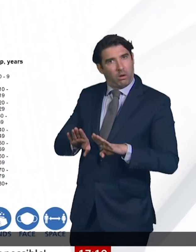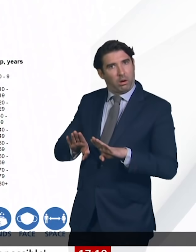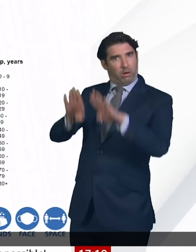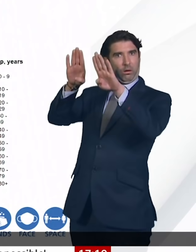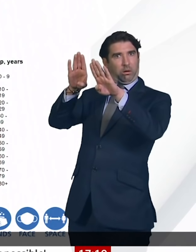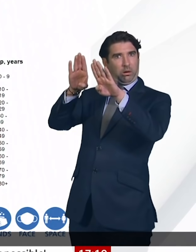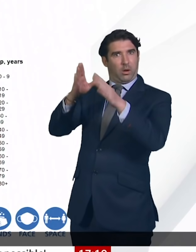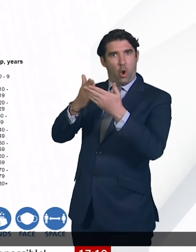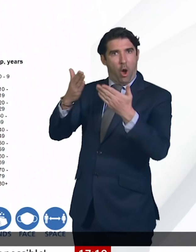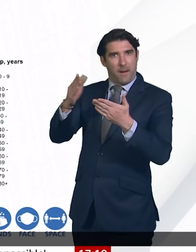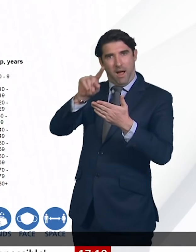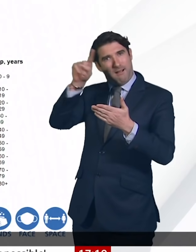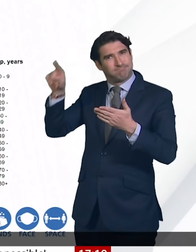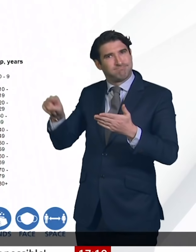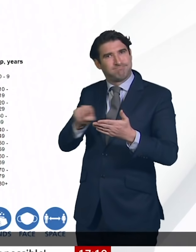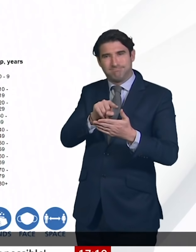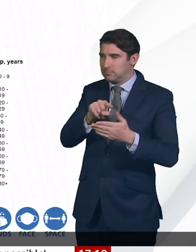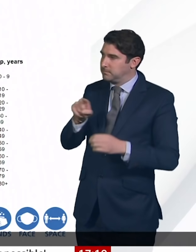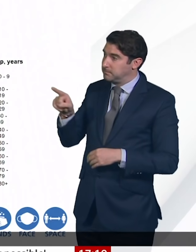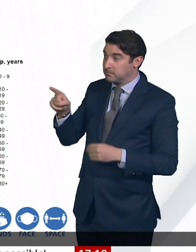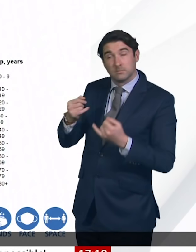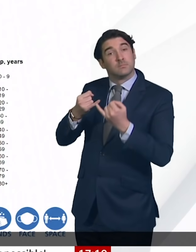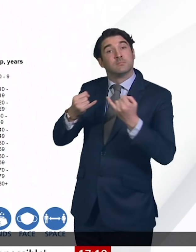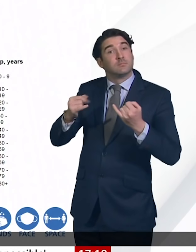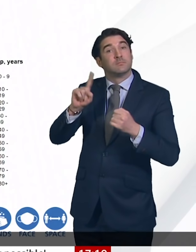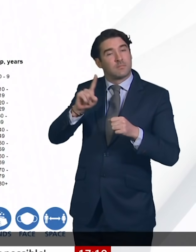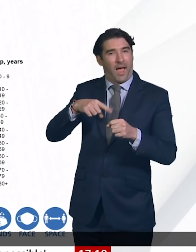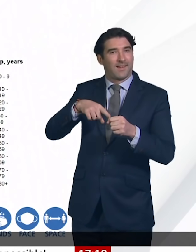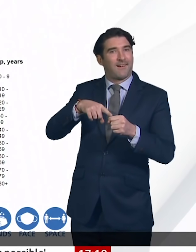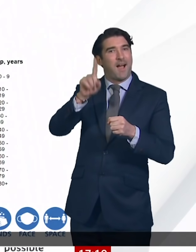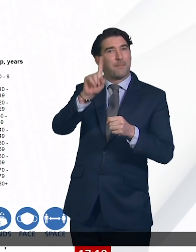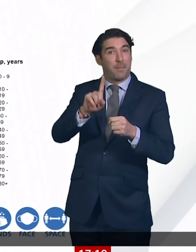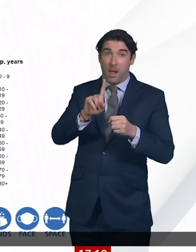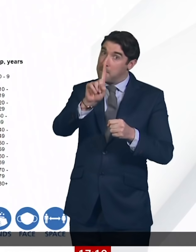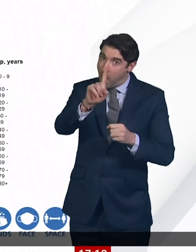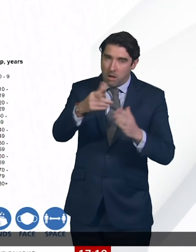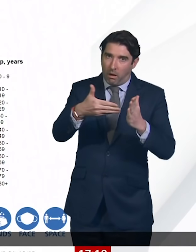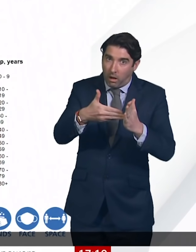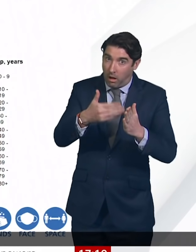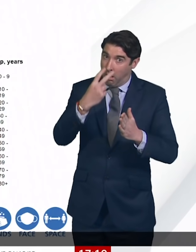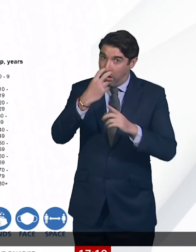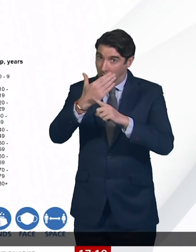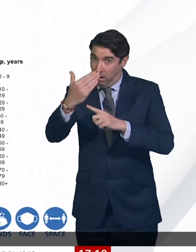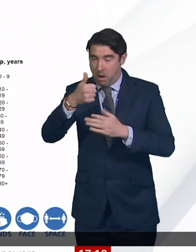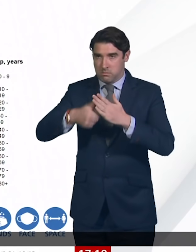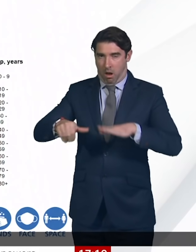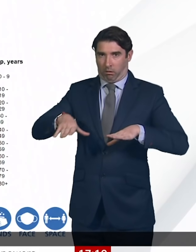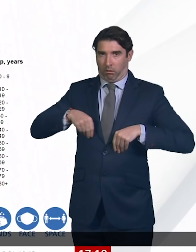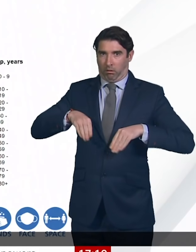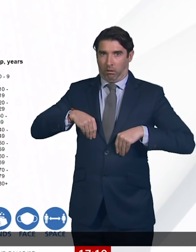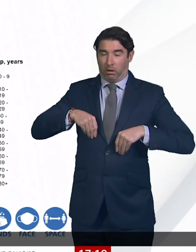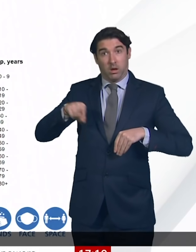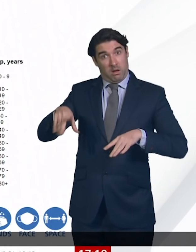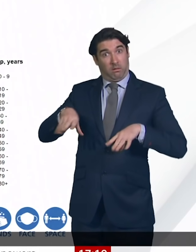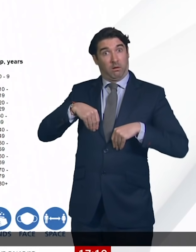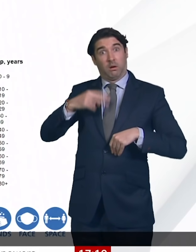now, particularly in younger people, but increasingly also in people who are older and have a greater risk of having